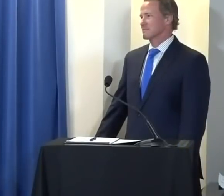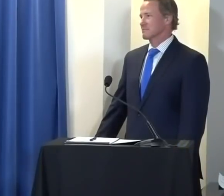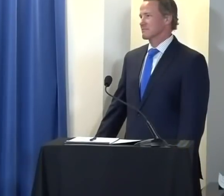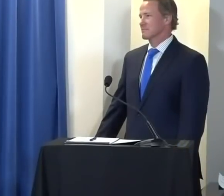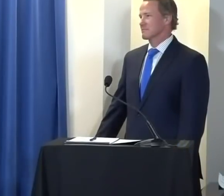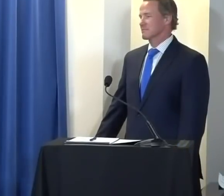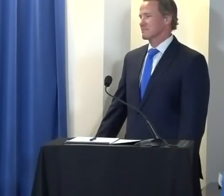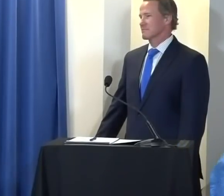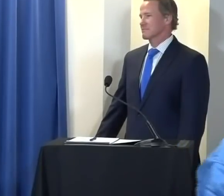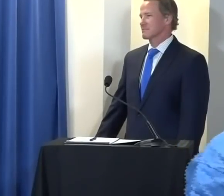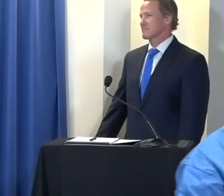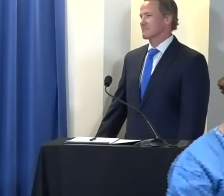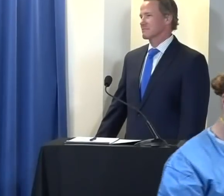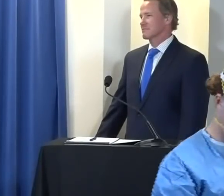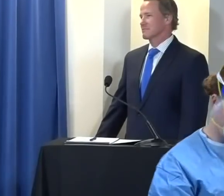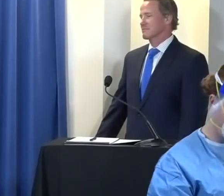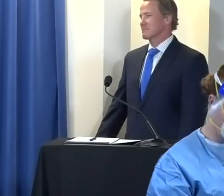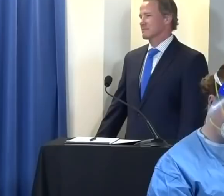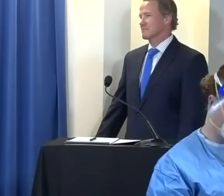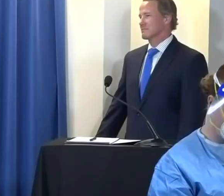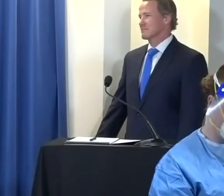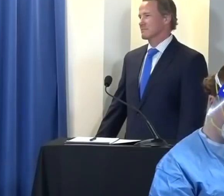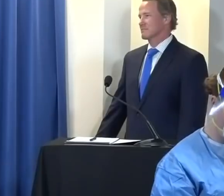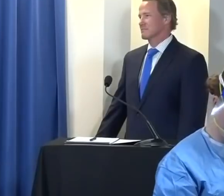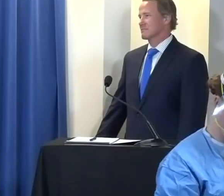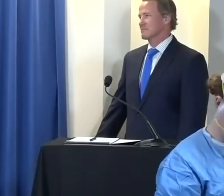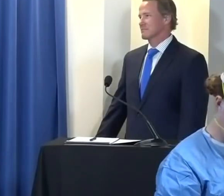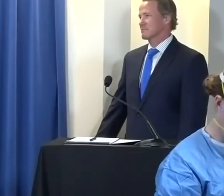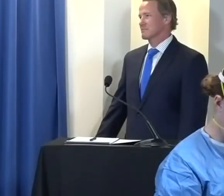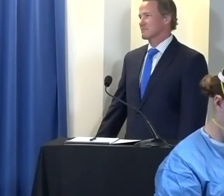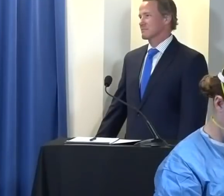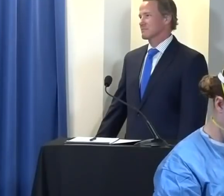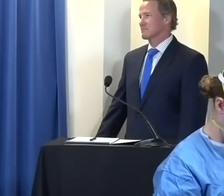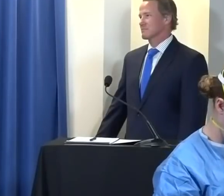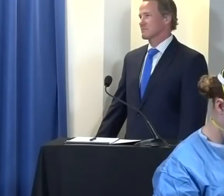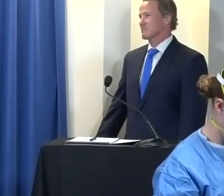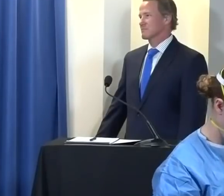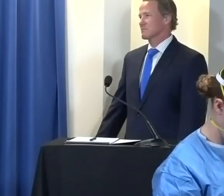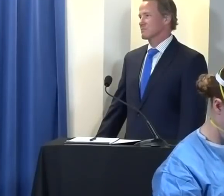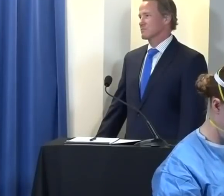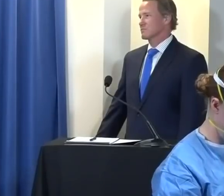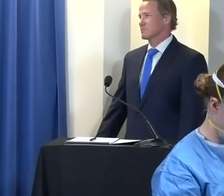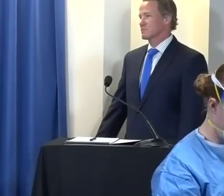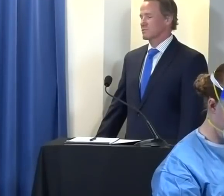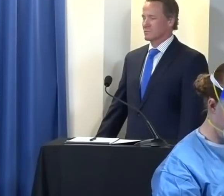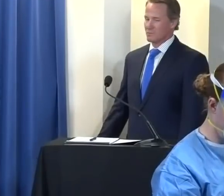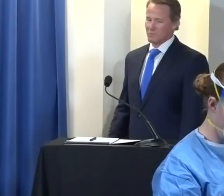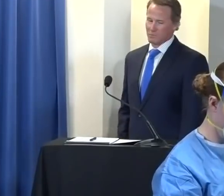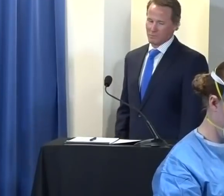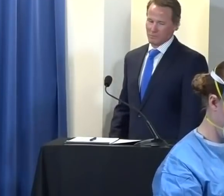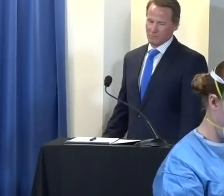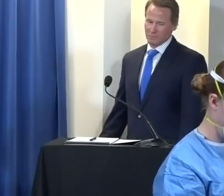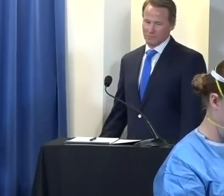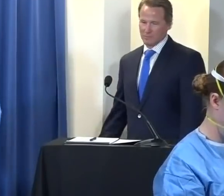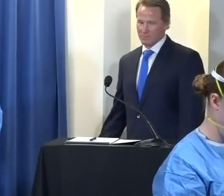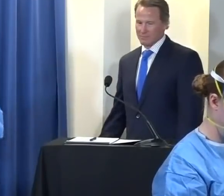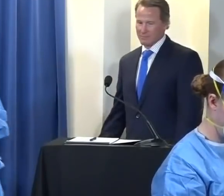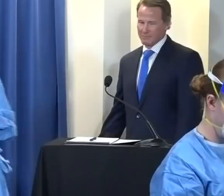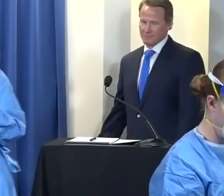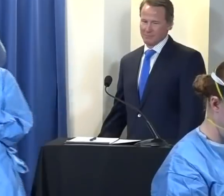public. People come in, so Yes, sir. we showed some locations up there on the slide a minute ago. So.